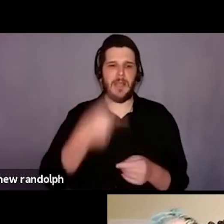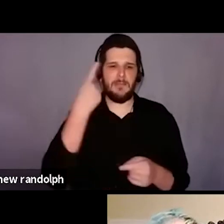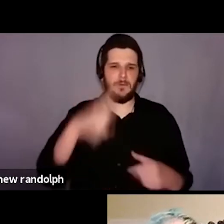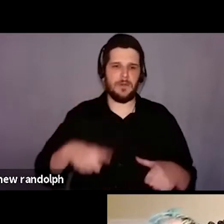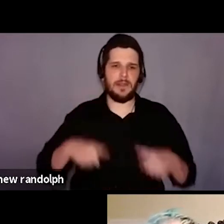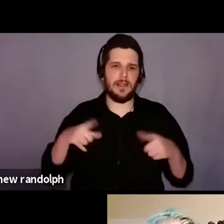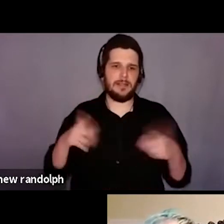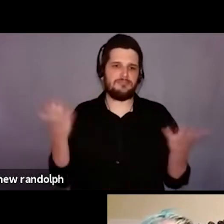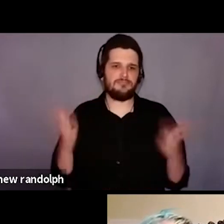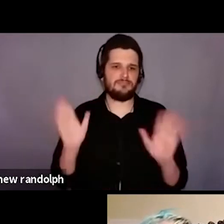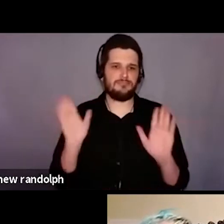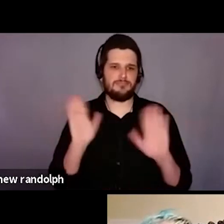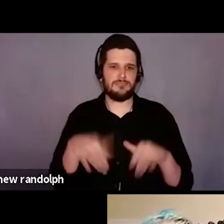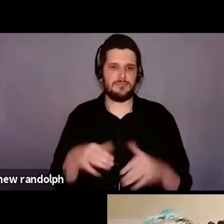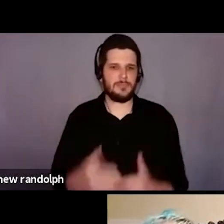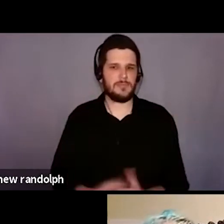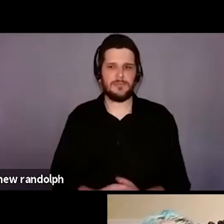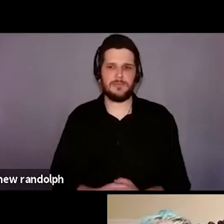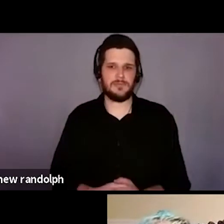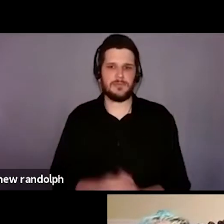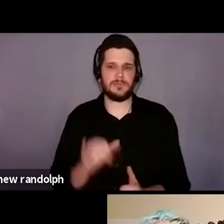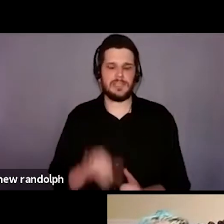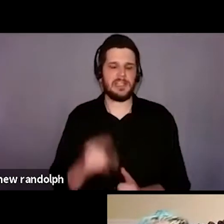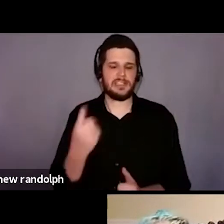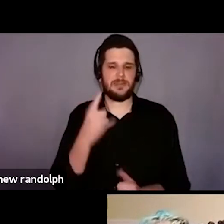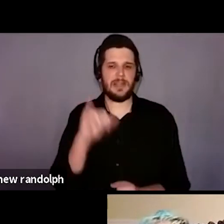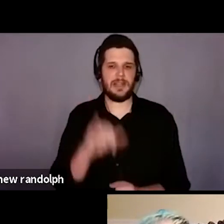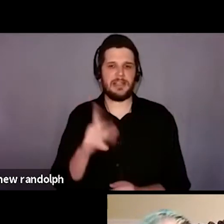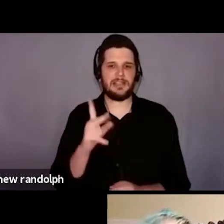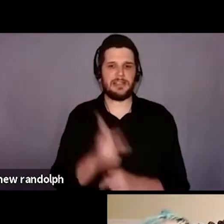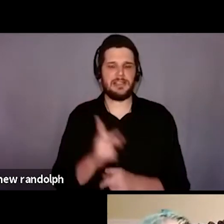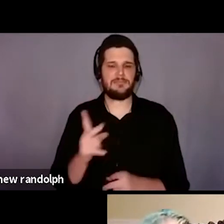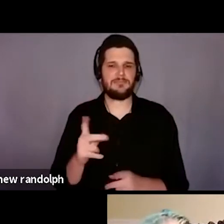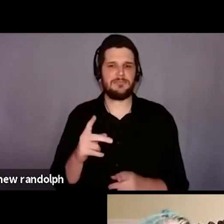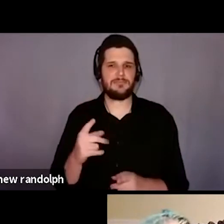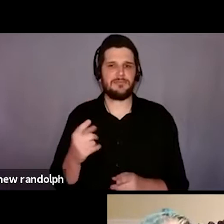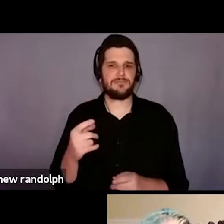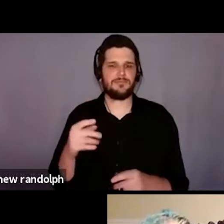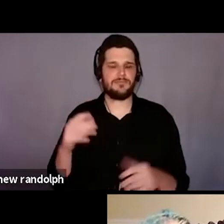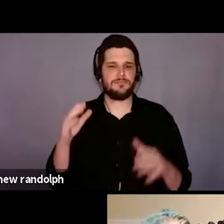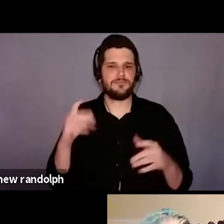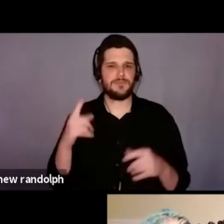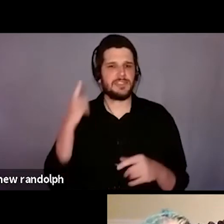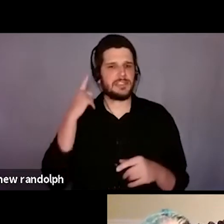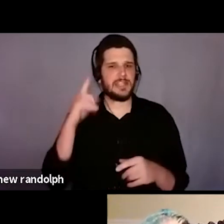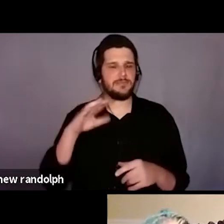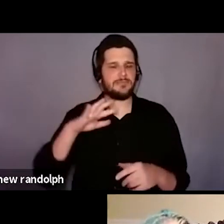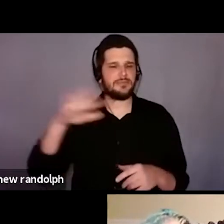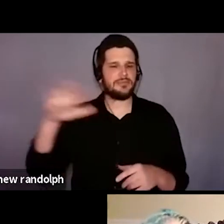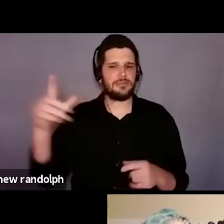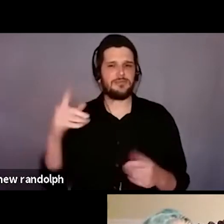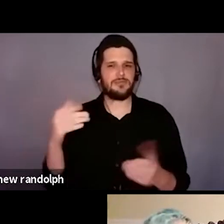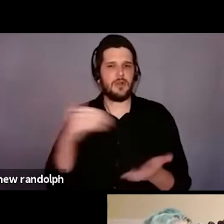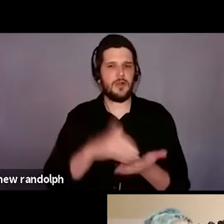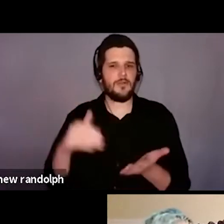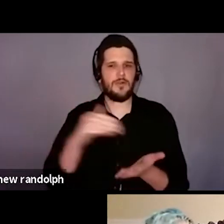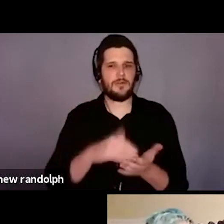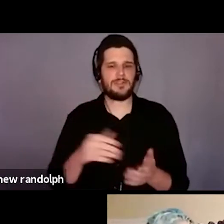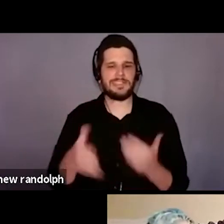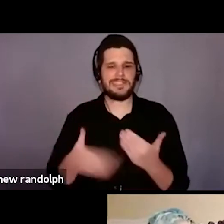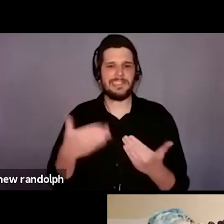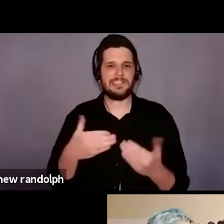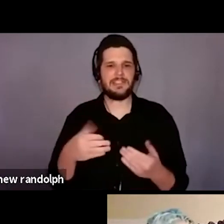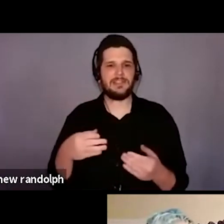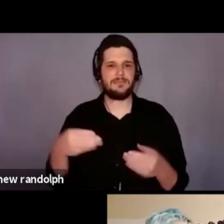Absolutely. Yep. Yeah, that's something that keeps echoing across the board, is that it's easier to fund disabled